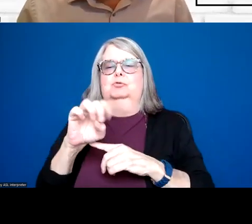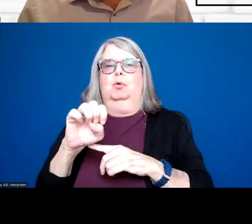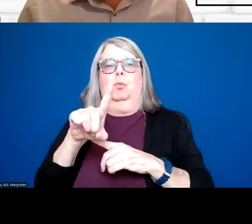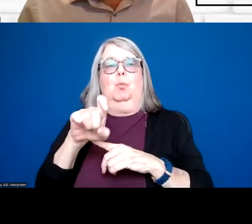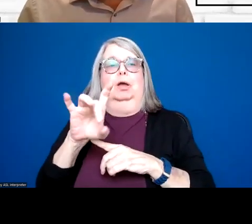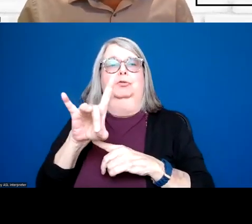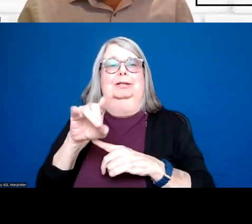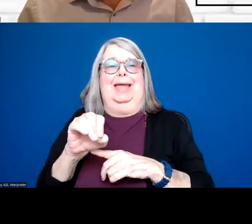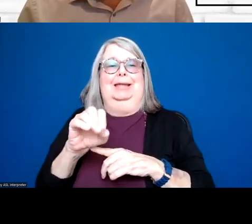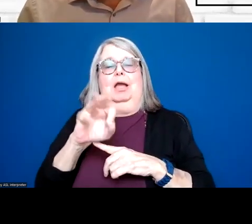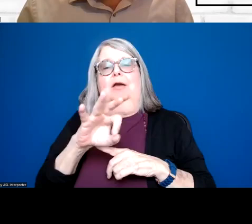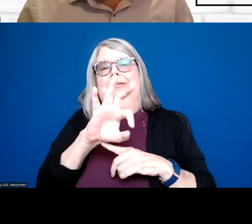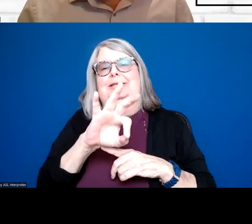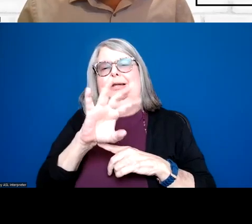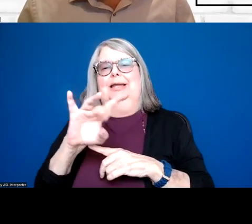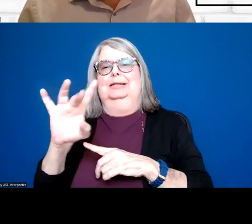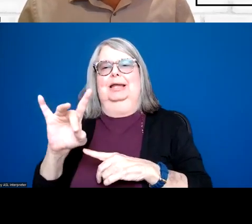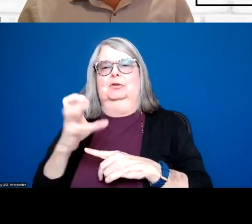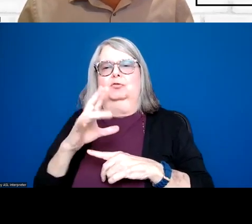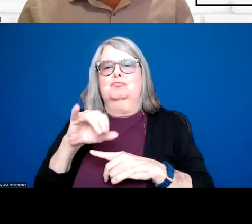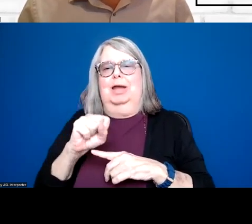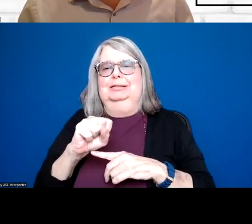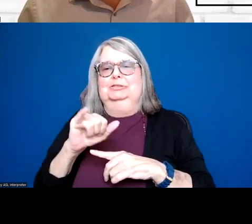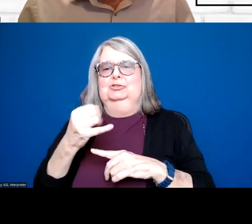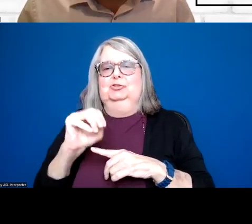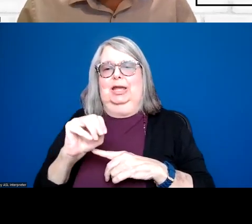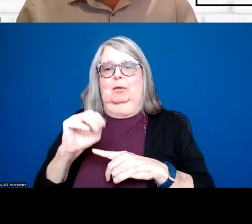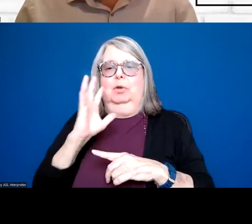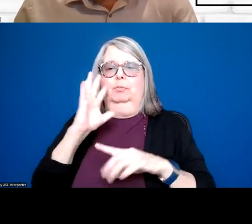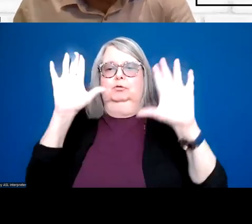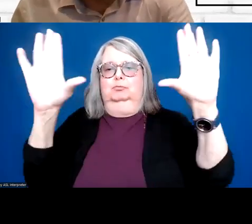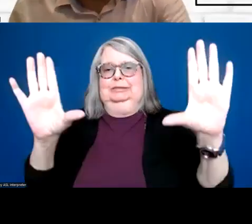the 988 Crisis Jam. And it is going to be a spectacular